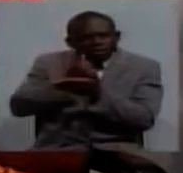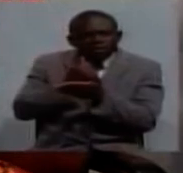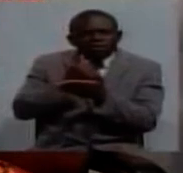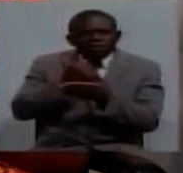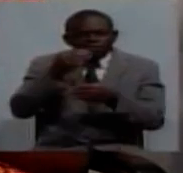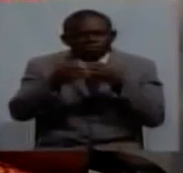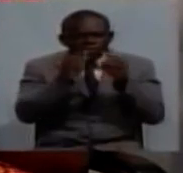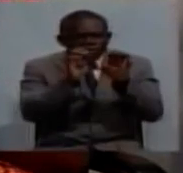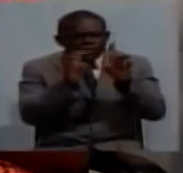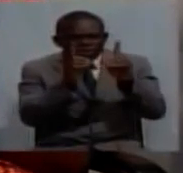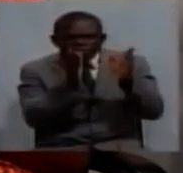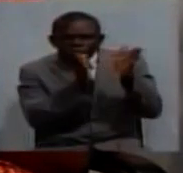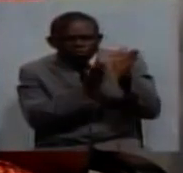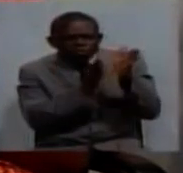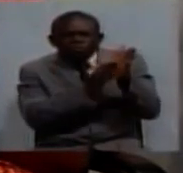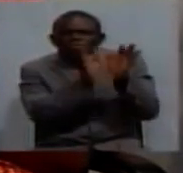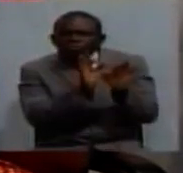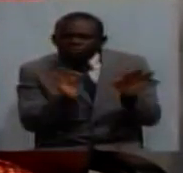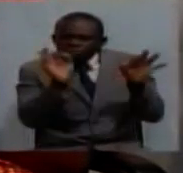So these